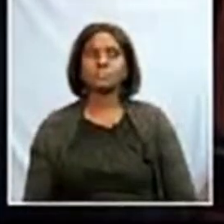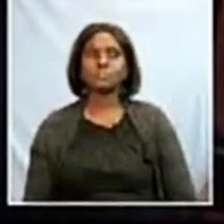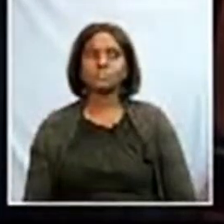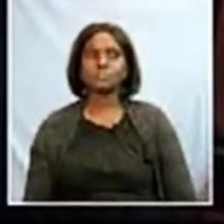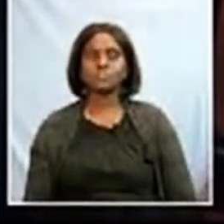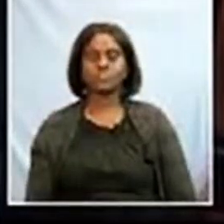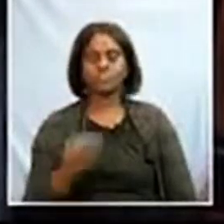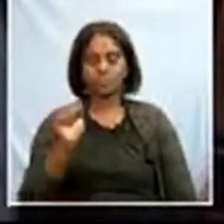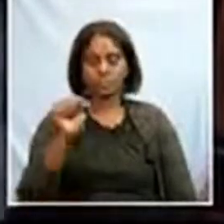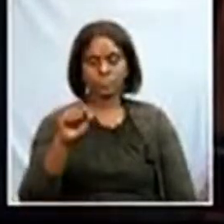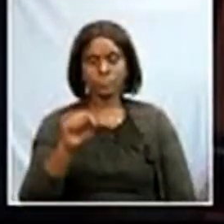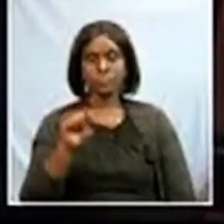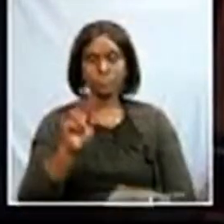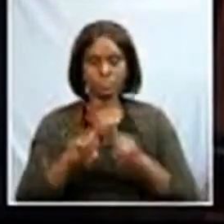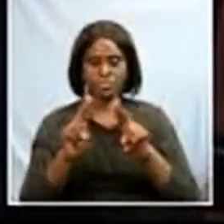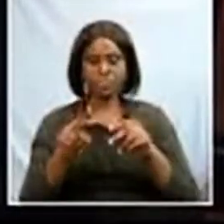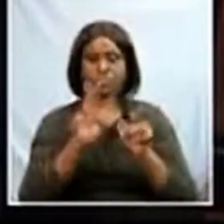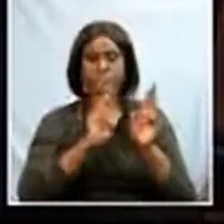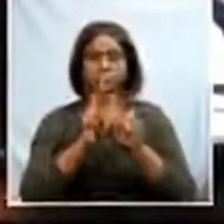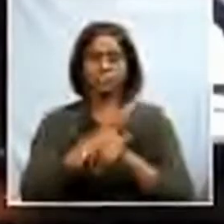Yes, Chair, yes, you may thank you. respond.